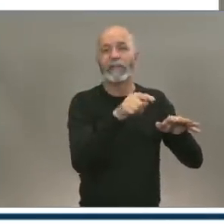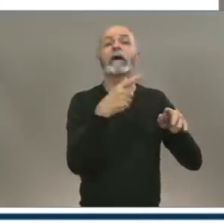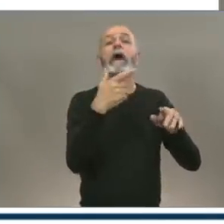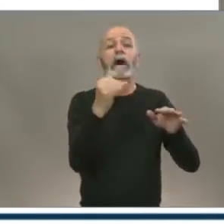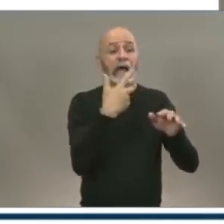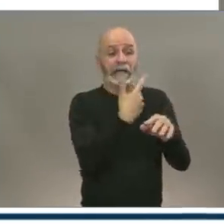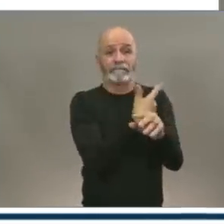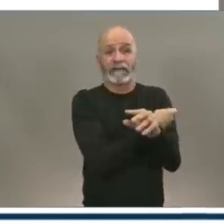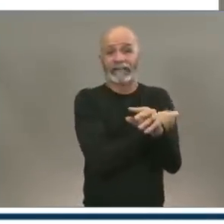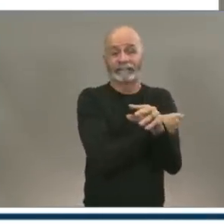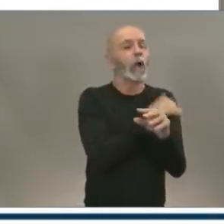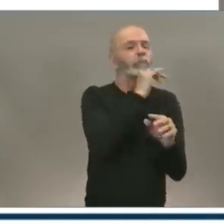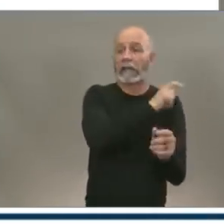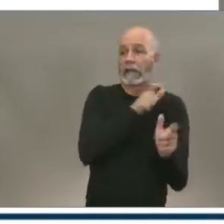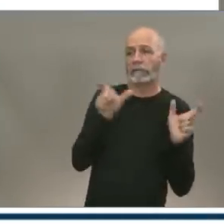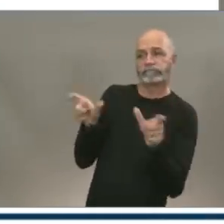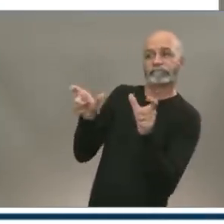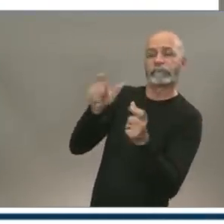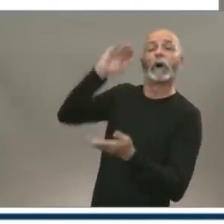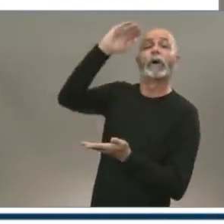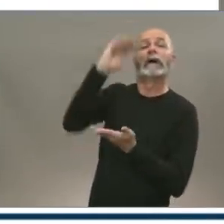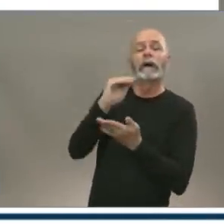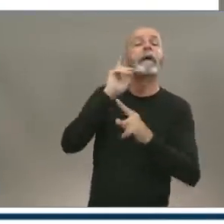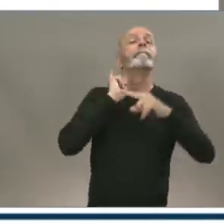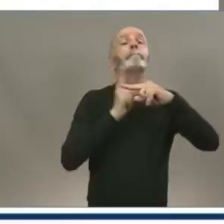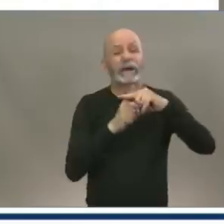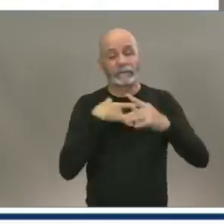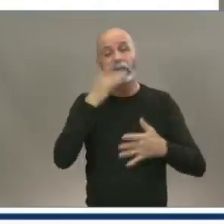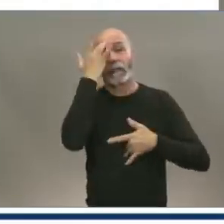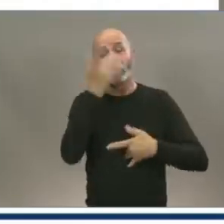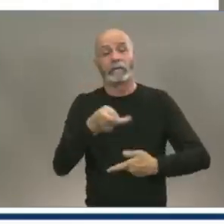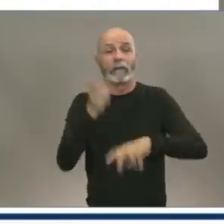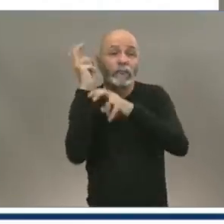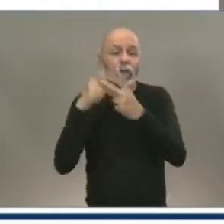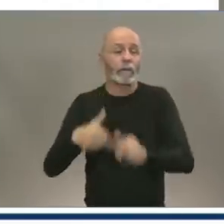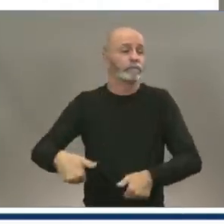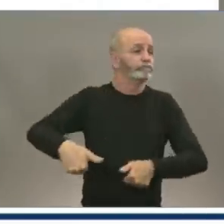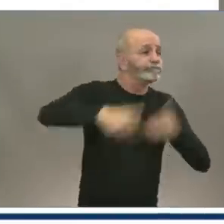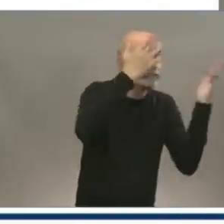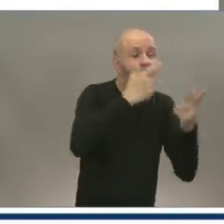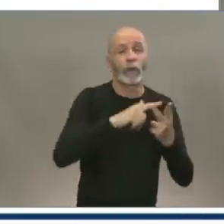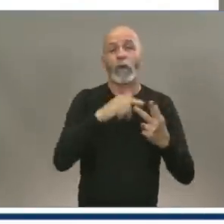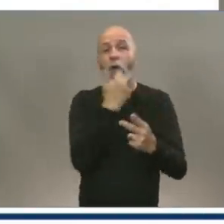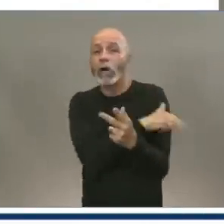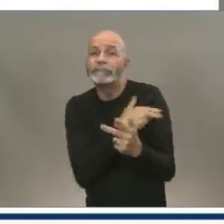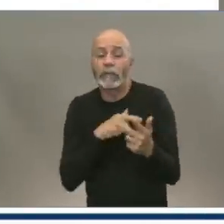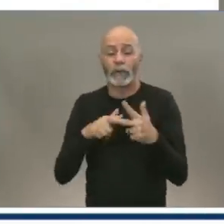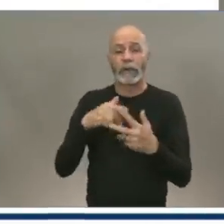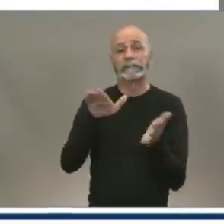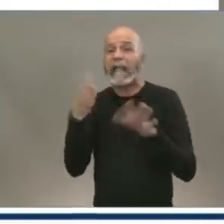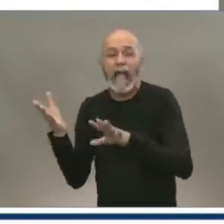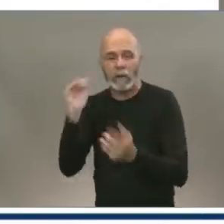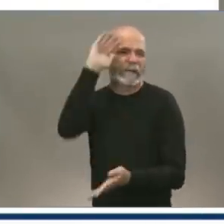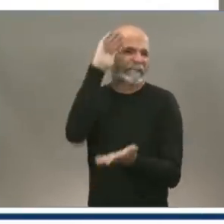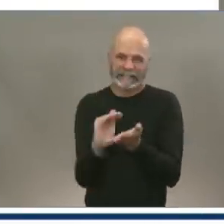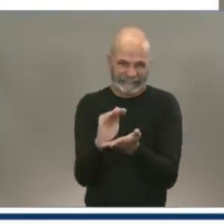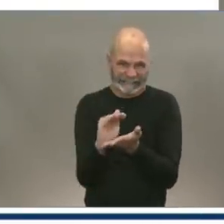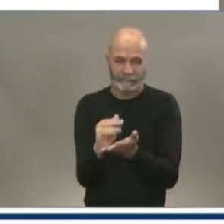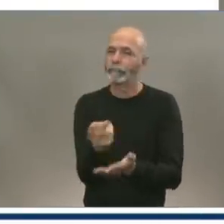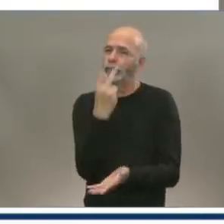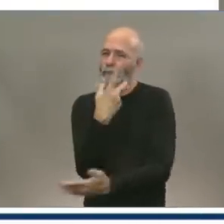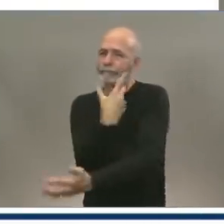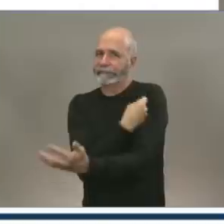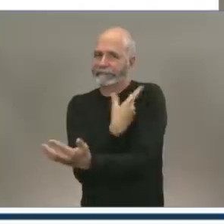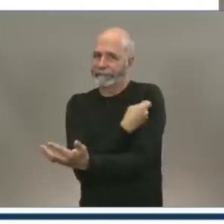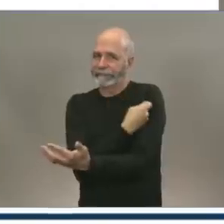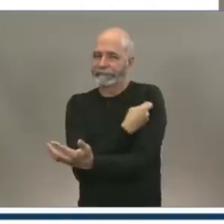risk of severe illness, hospitalization, and death. When it comes to cases in unvaccinated versus vaccinated people,